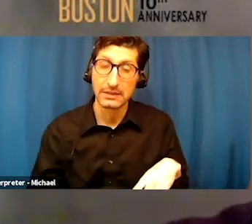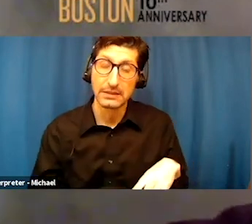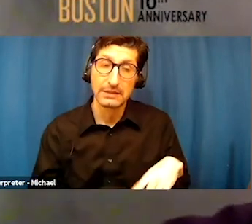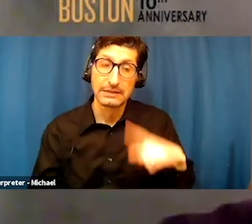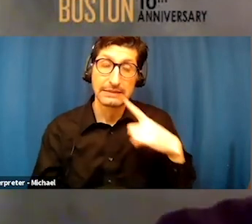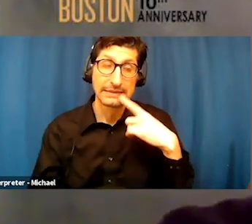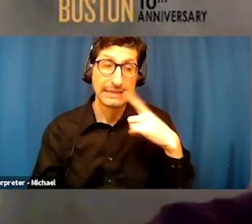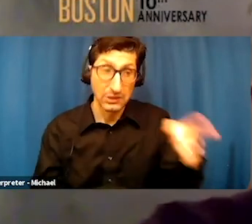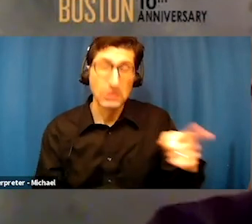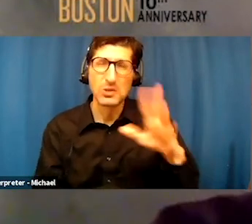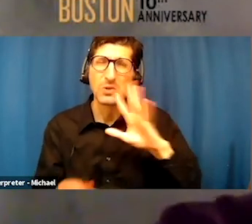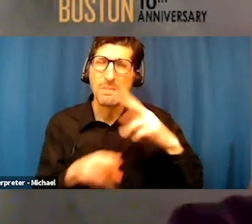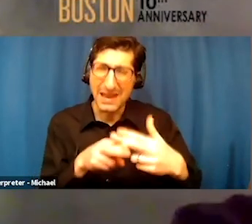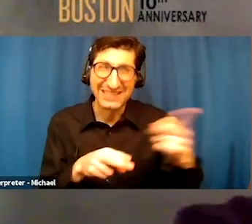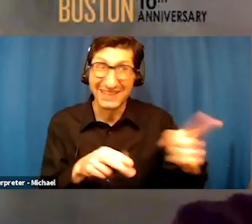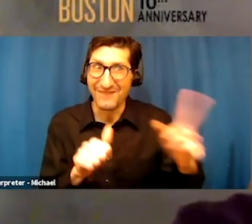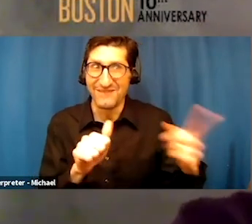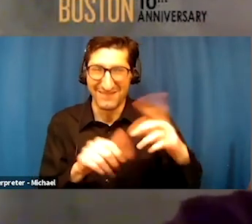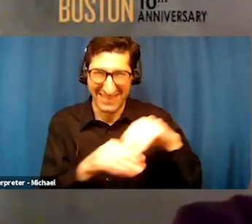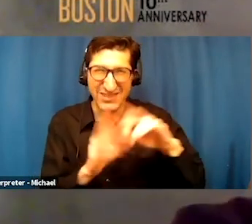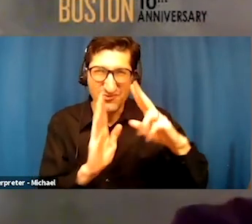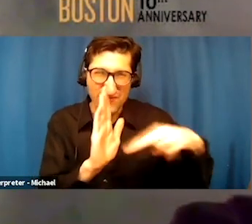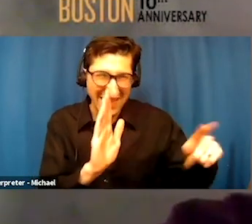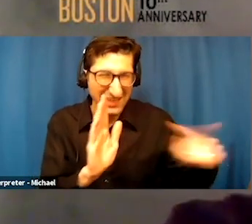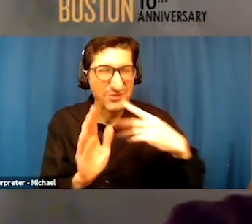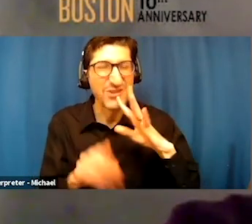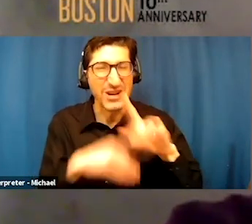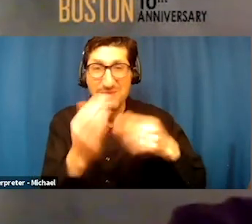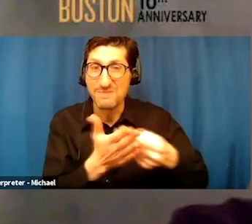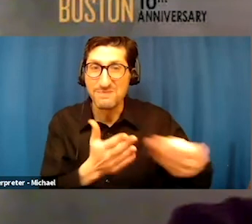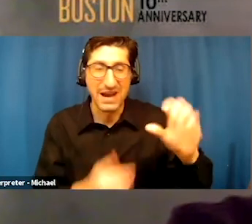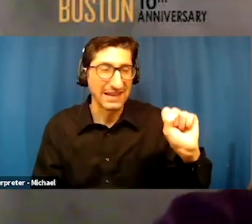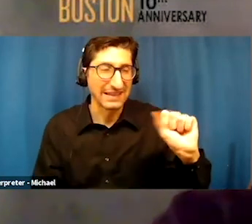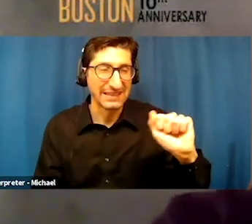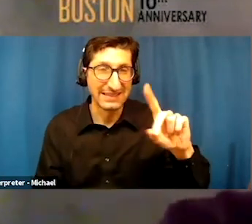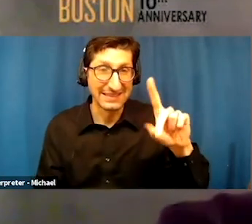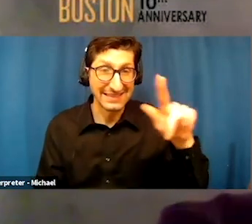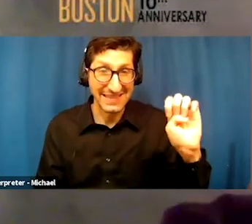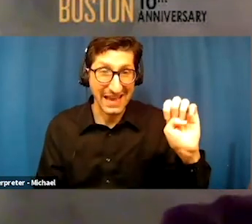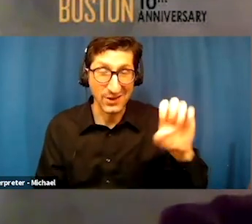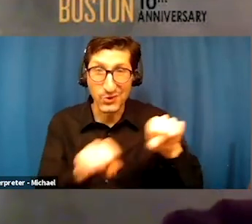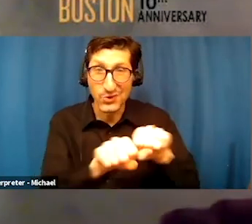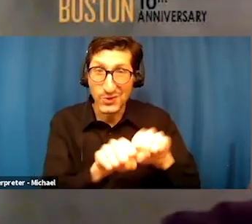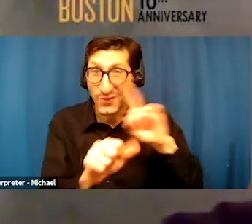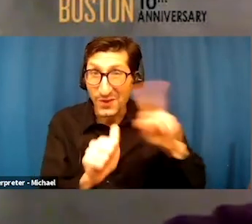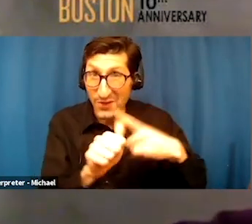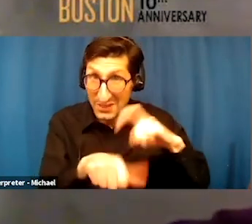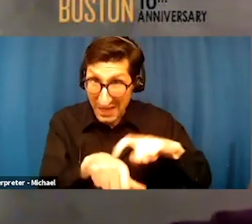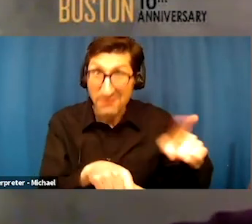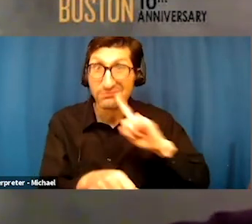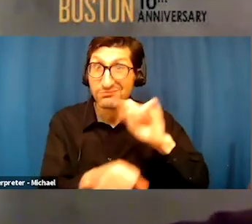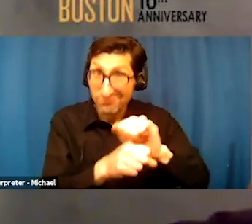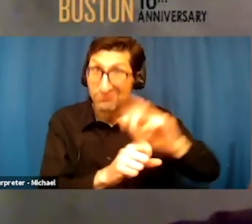reading, getting saddle shoes for the first time. I'm curious as to if you actually wore them and how that felt for you.